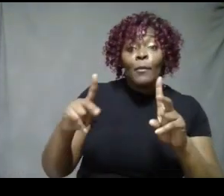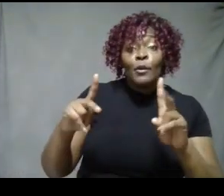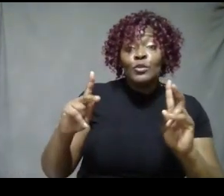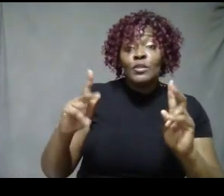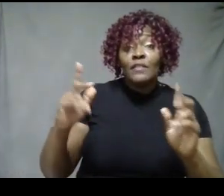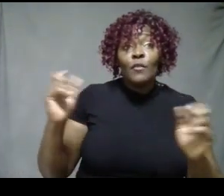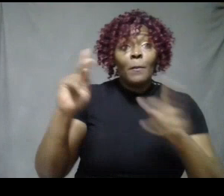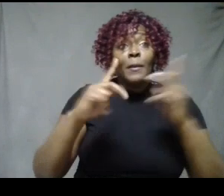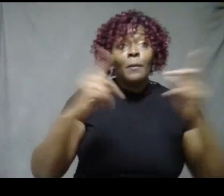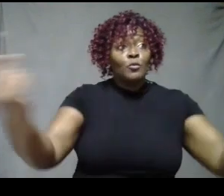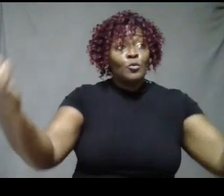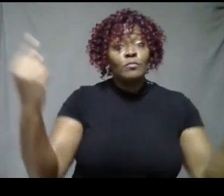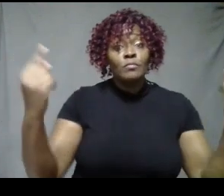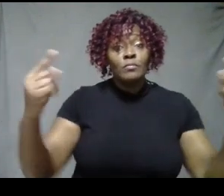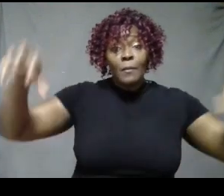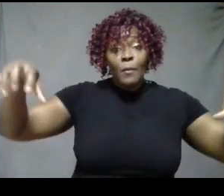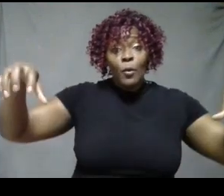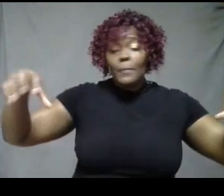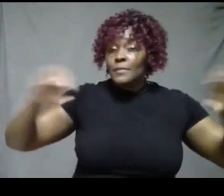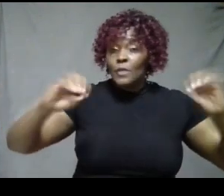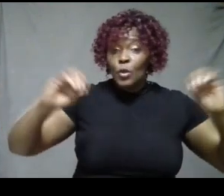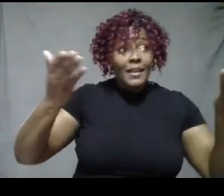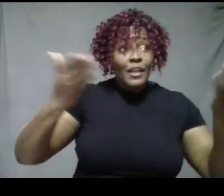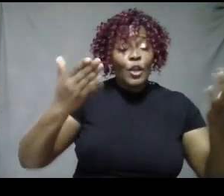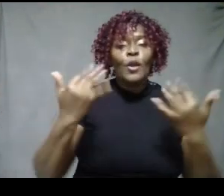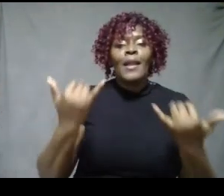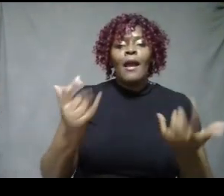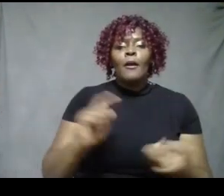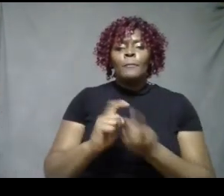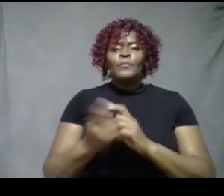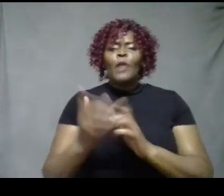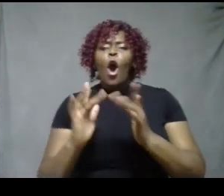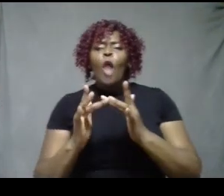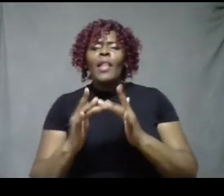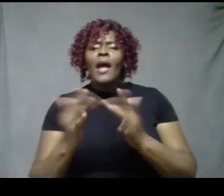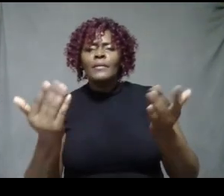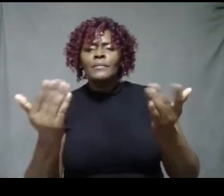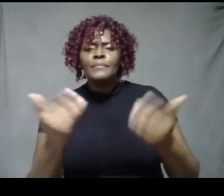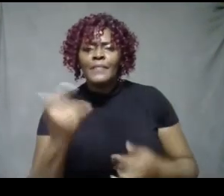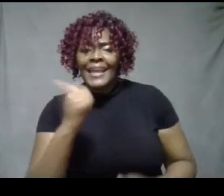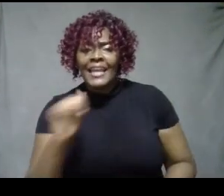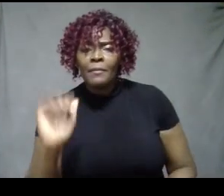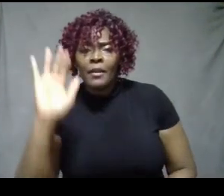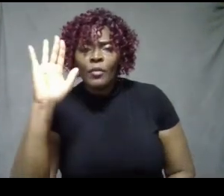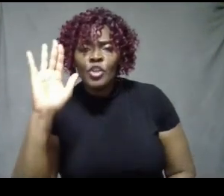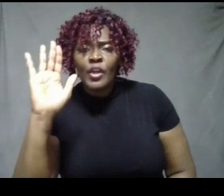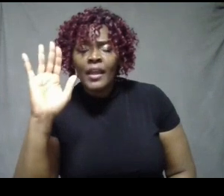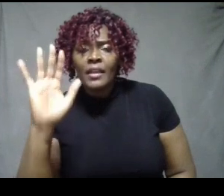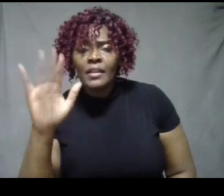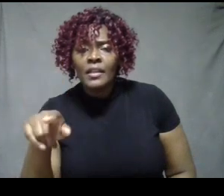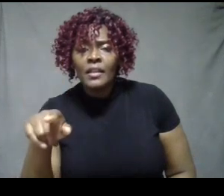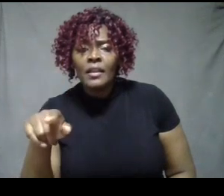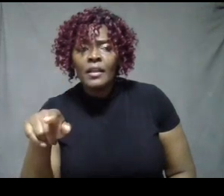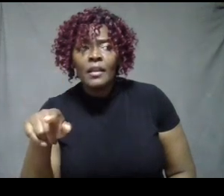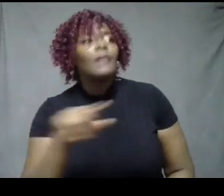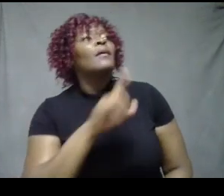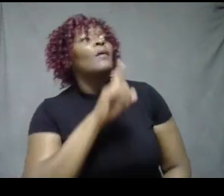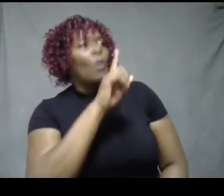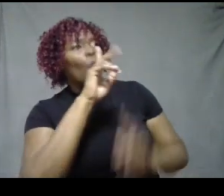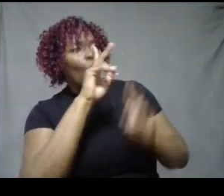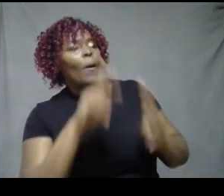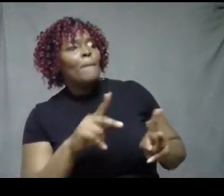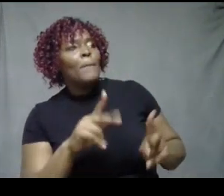public comments are now closed. We're going to move to those online. Mani, does anybody have their digital hands raised? Mr. Mayor, we have one hand